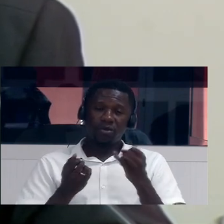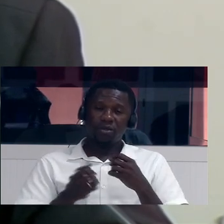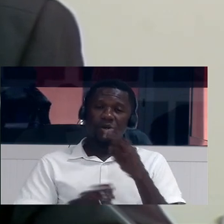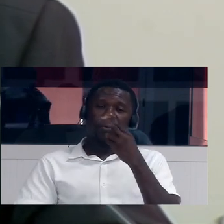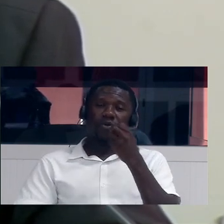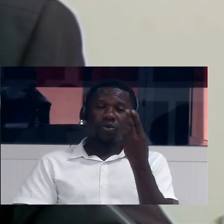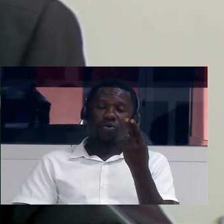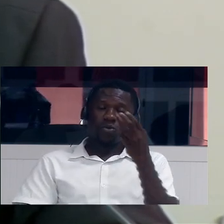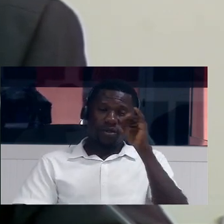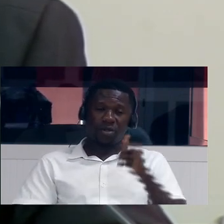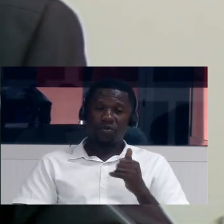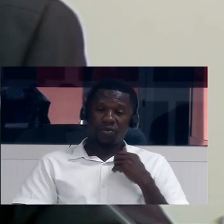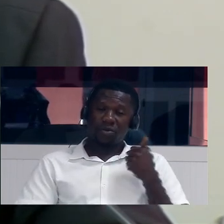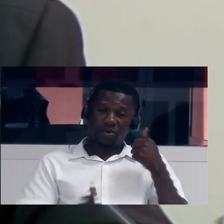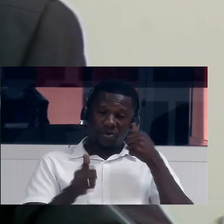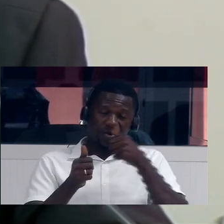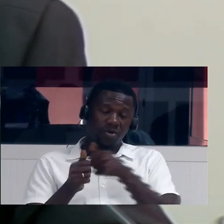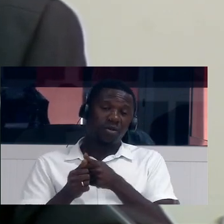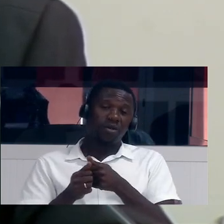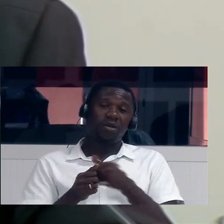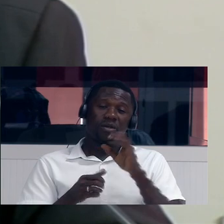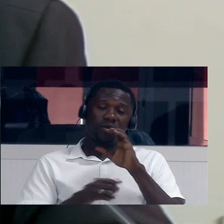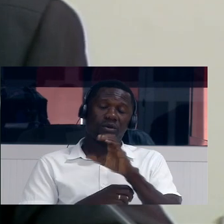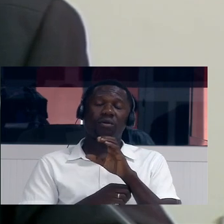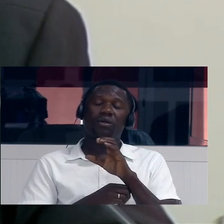22 years would haunt the country, but